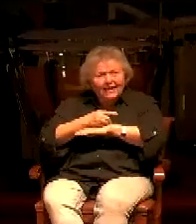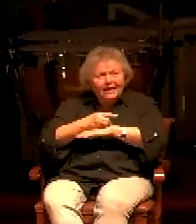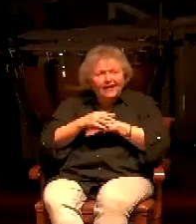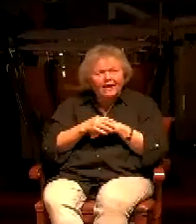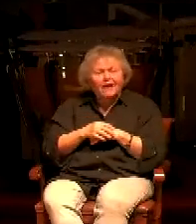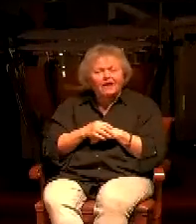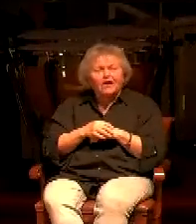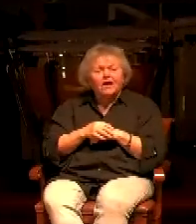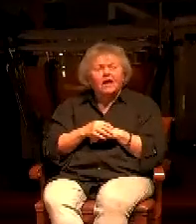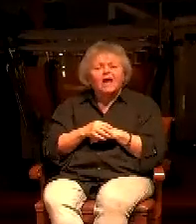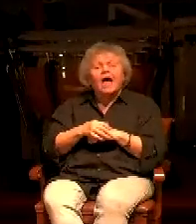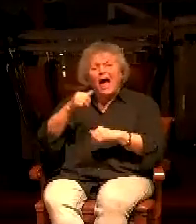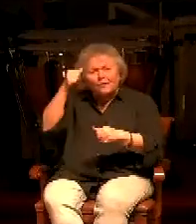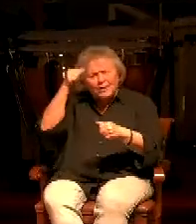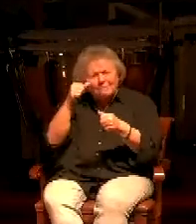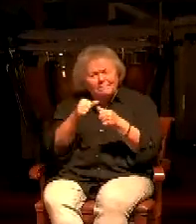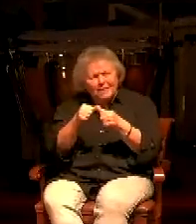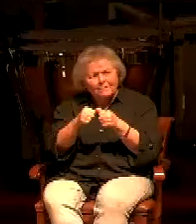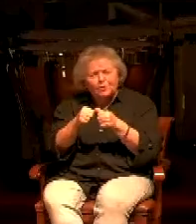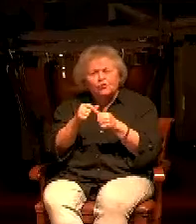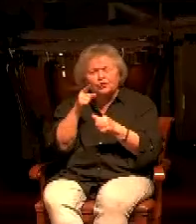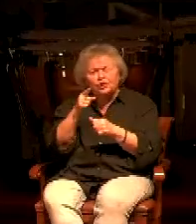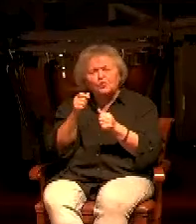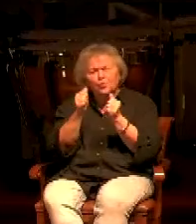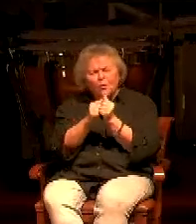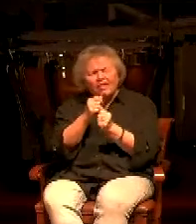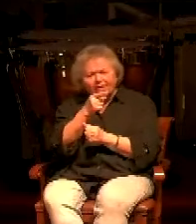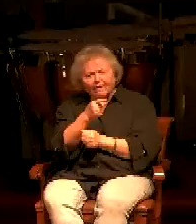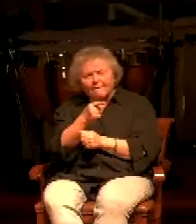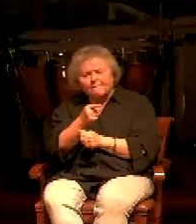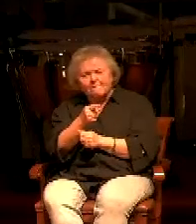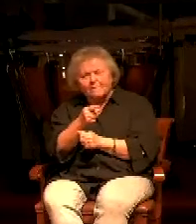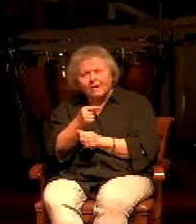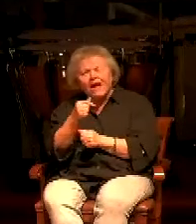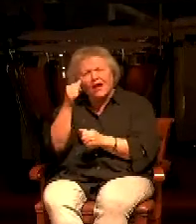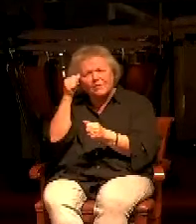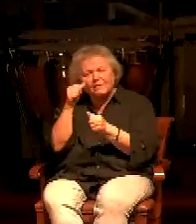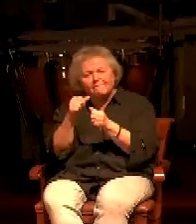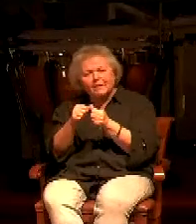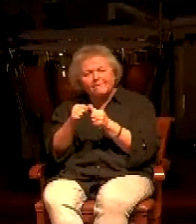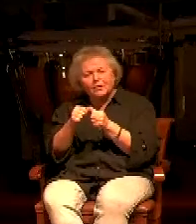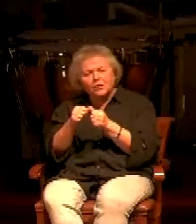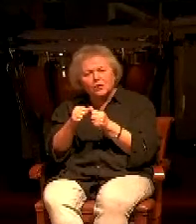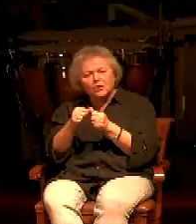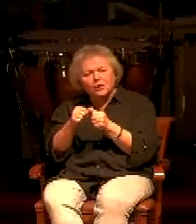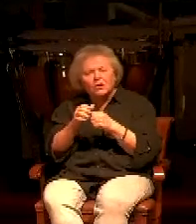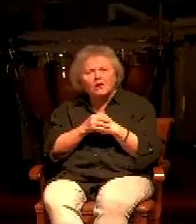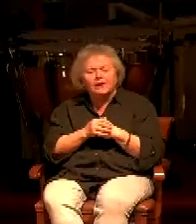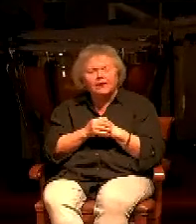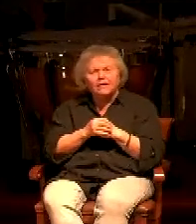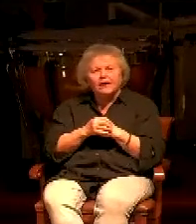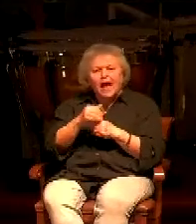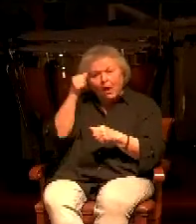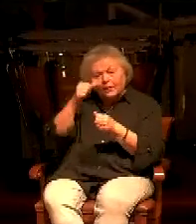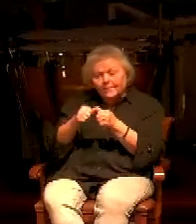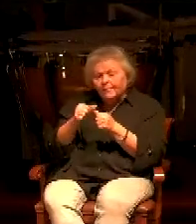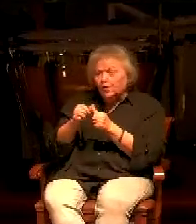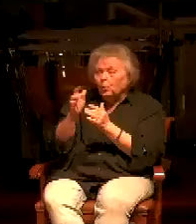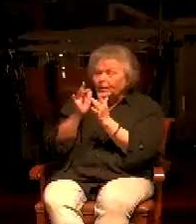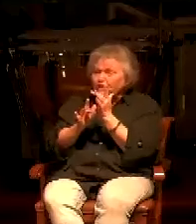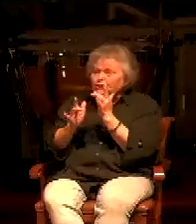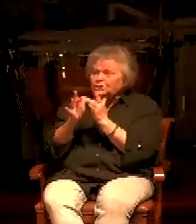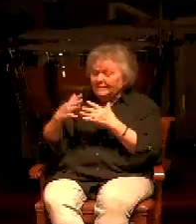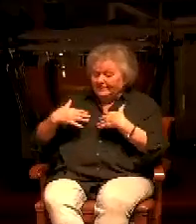all of his disciples. I remember that. I remember that day on that Sabbath where Jesus healed that man's hand and